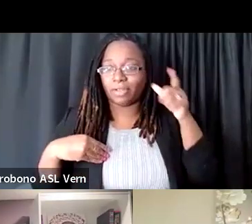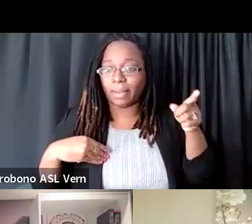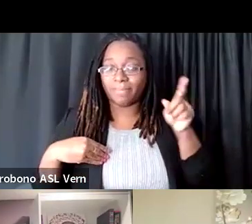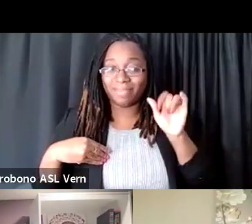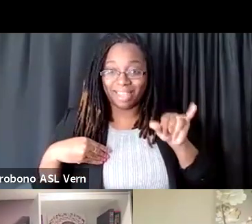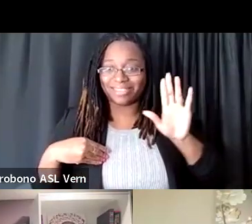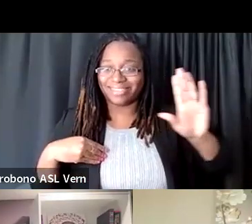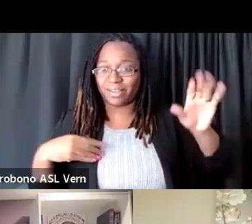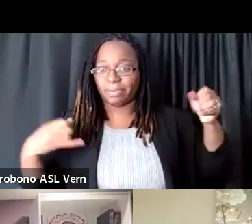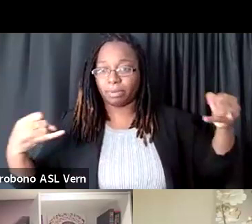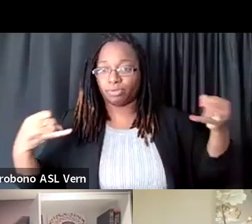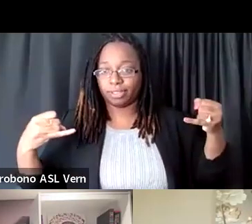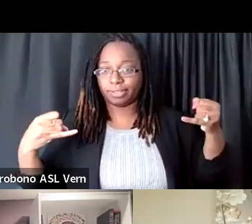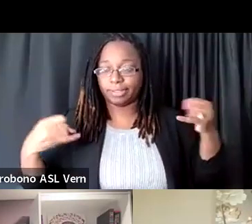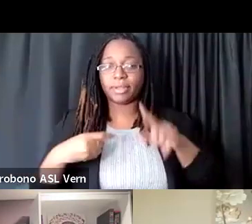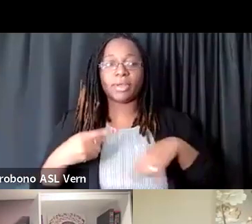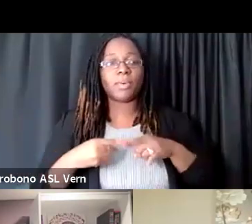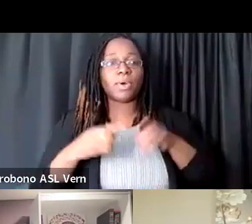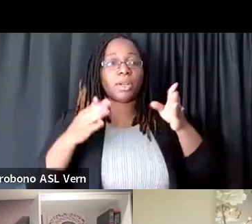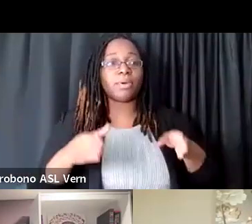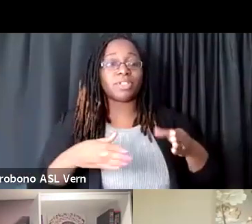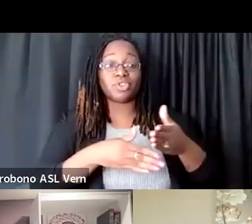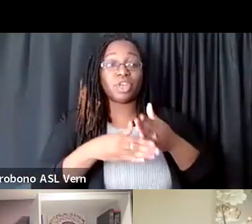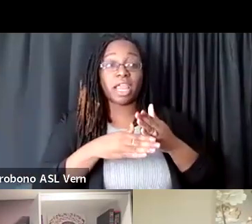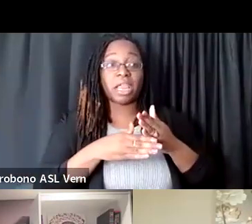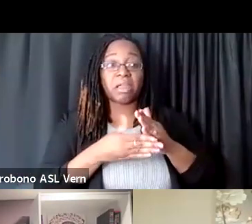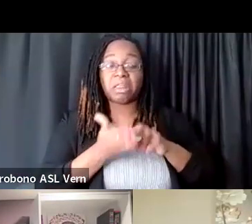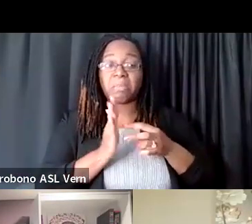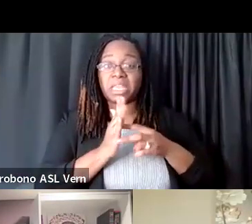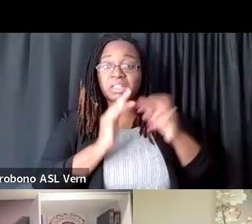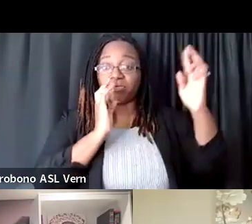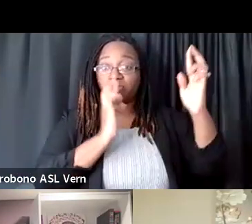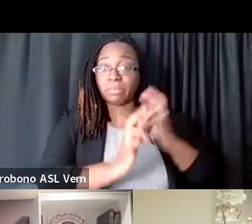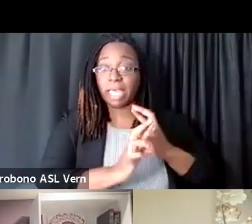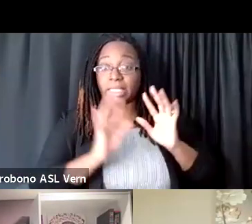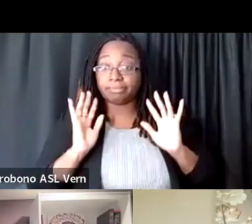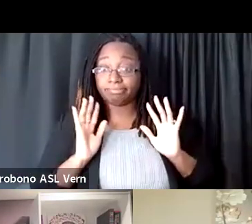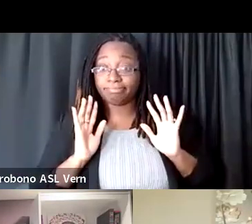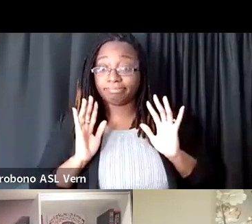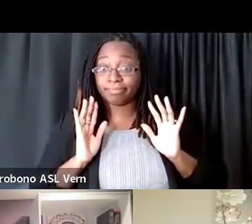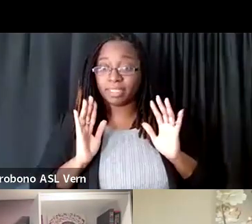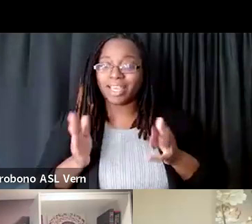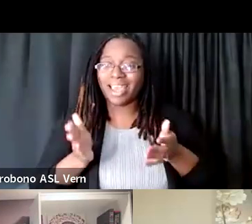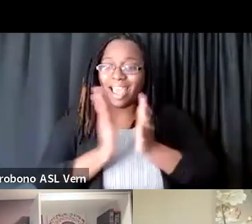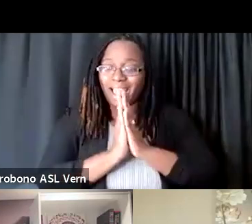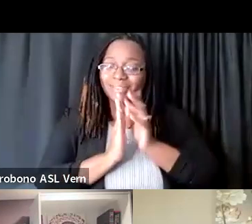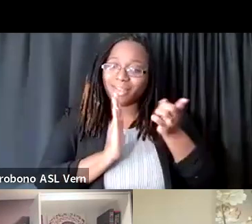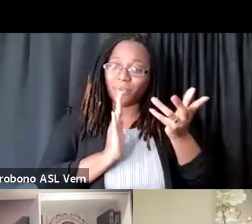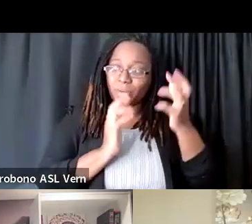boundaries that when people share with me is a sign of respect and is an ask to be respected.